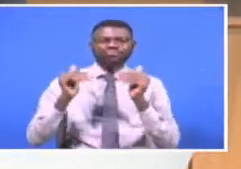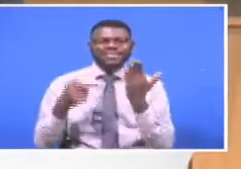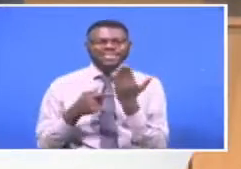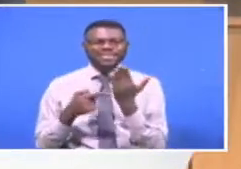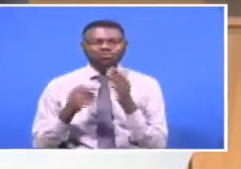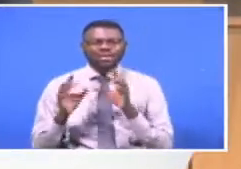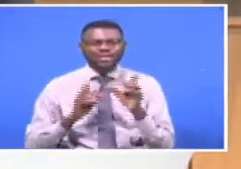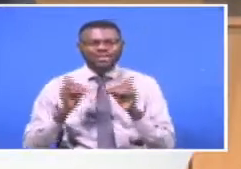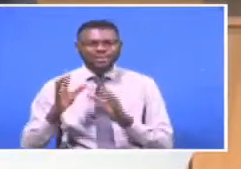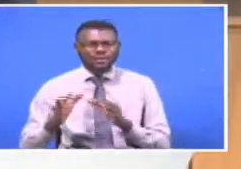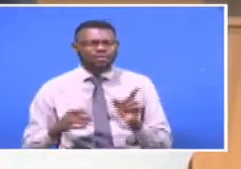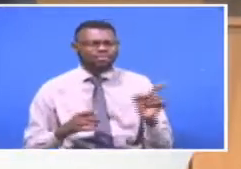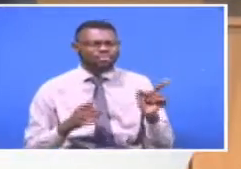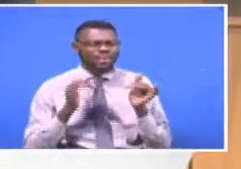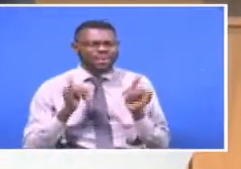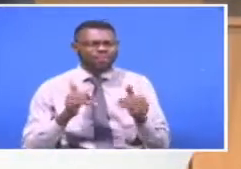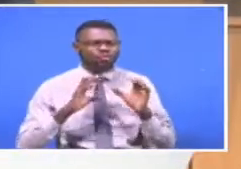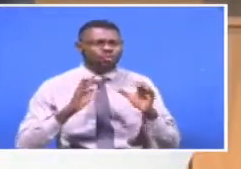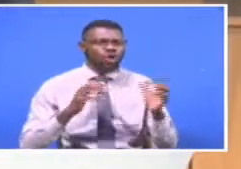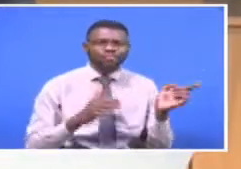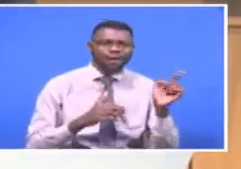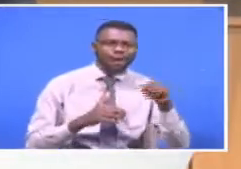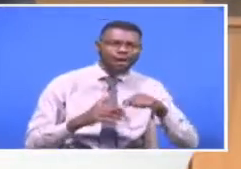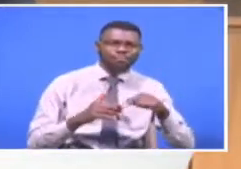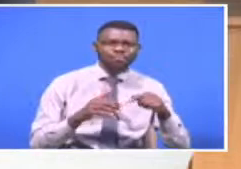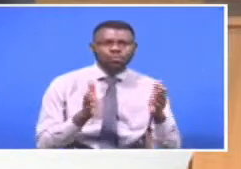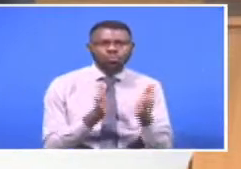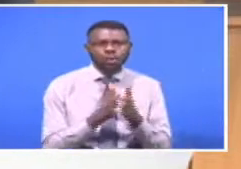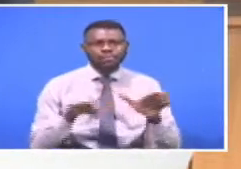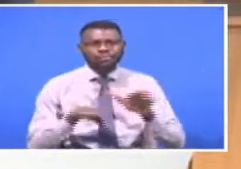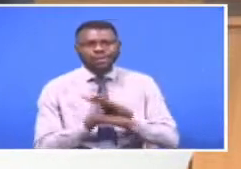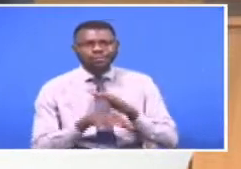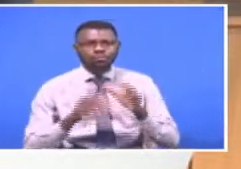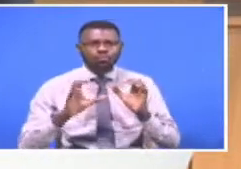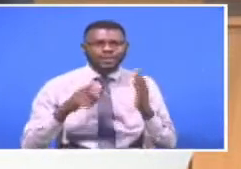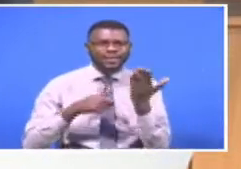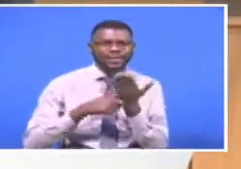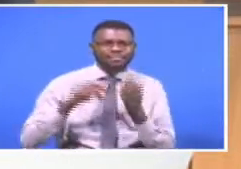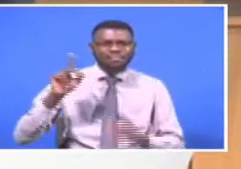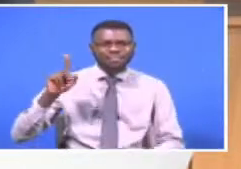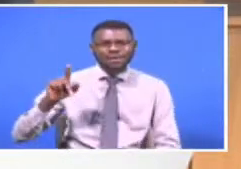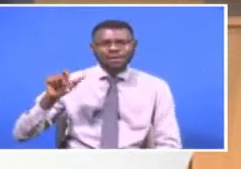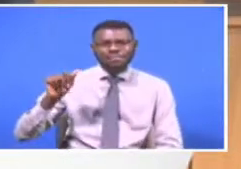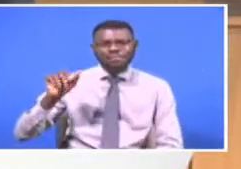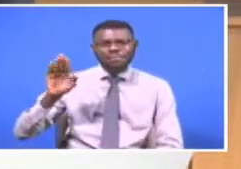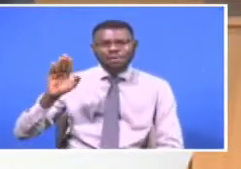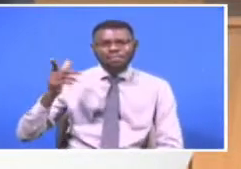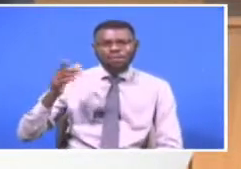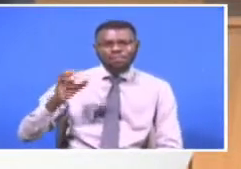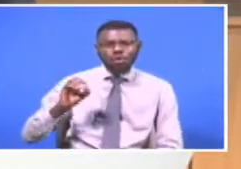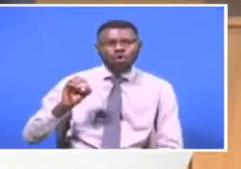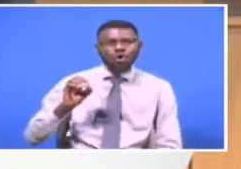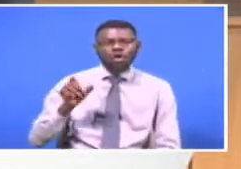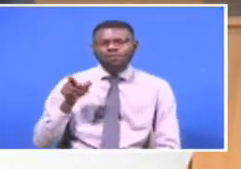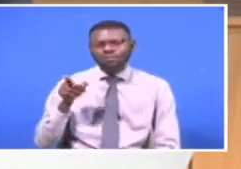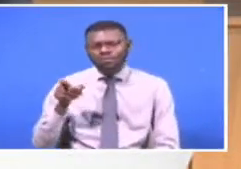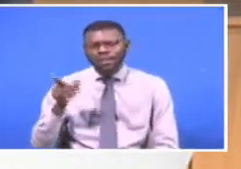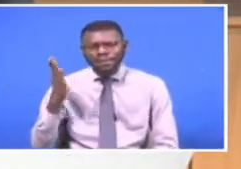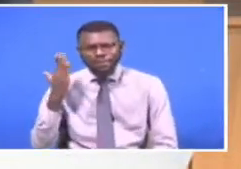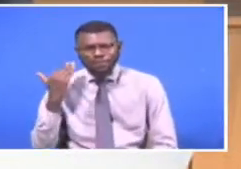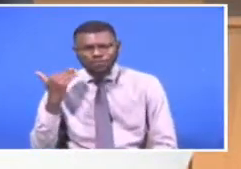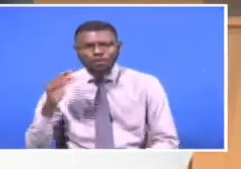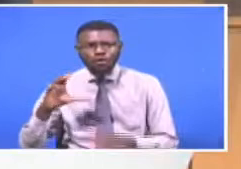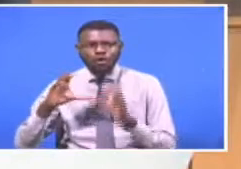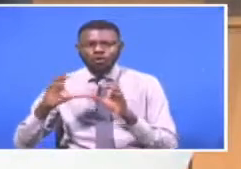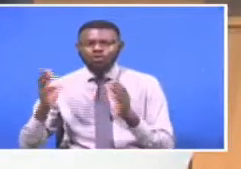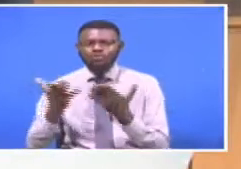who arrives with assistant coach Pablo Omiwana, recently resigned as coach of Rayone Sports